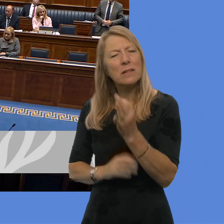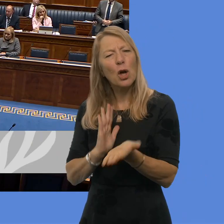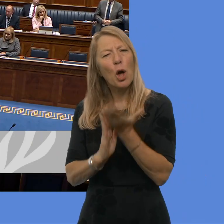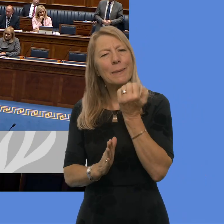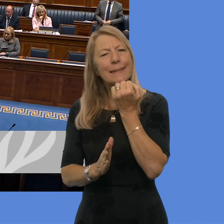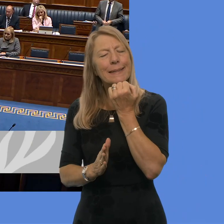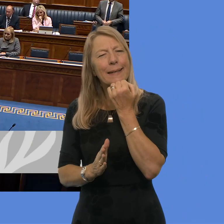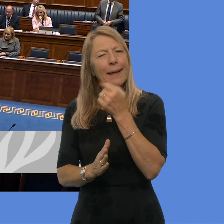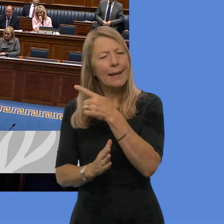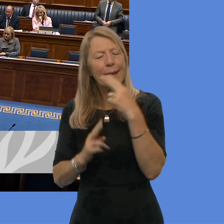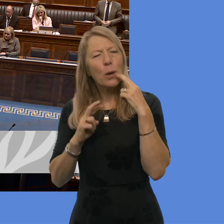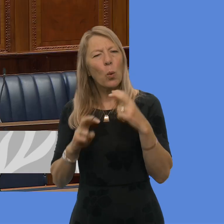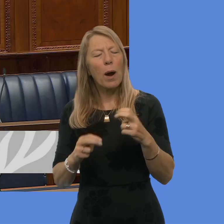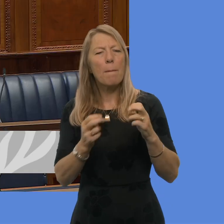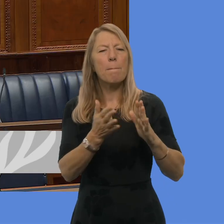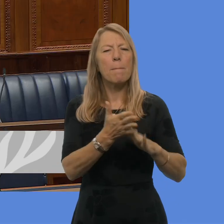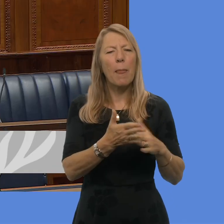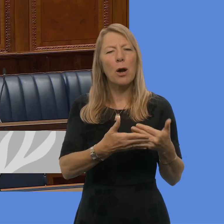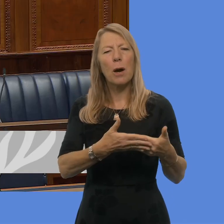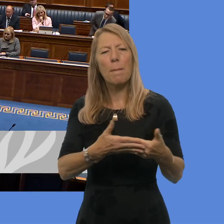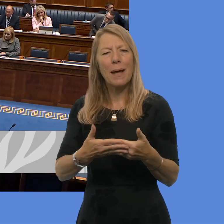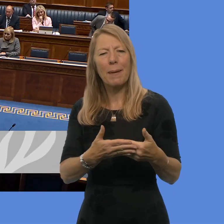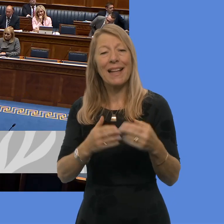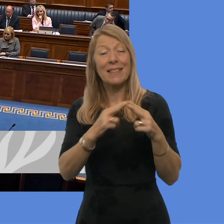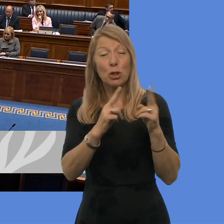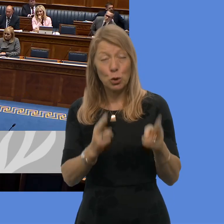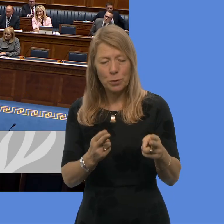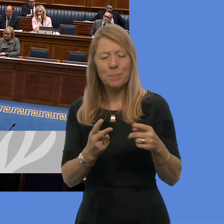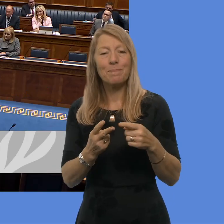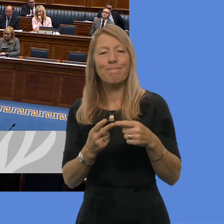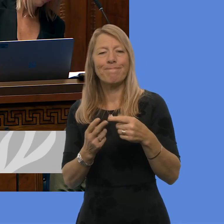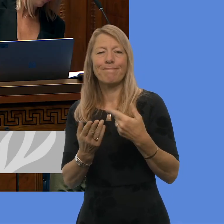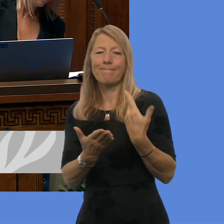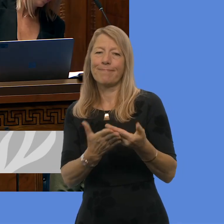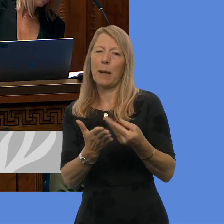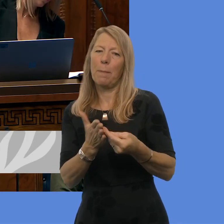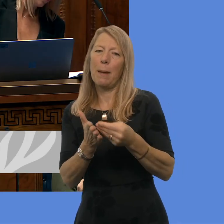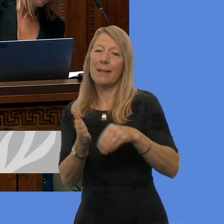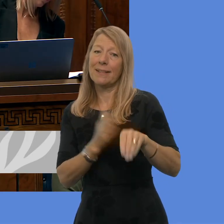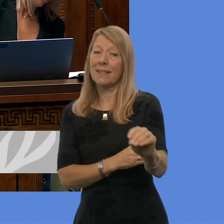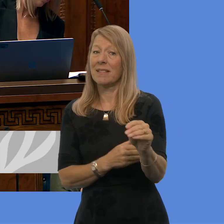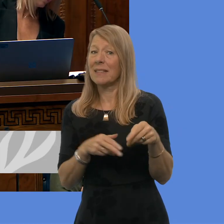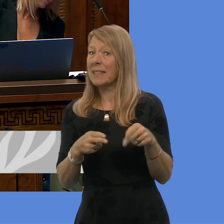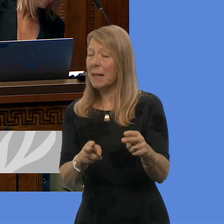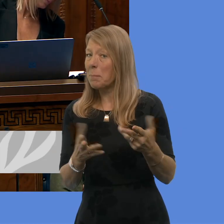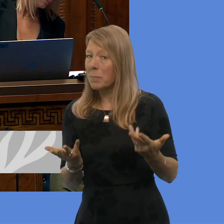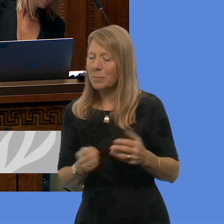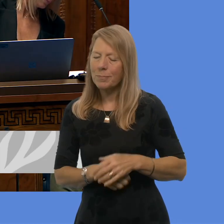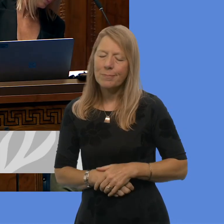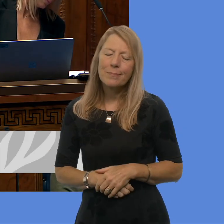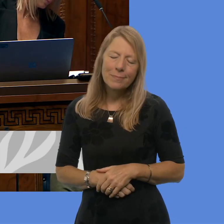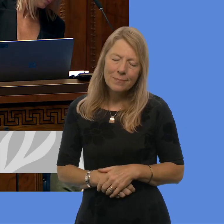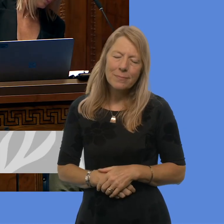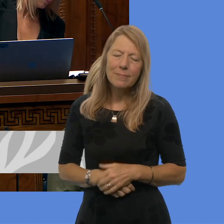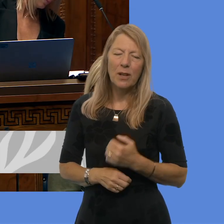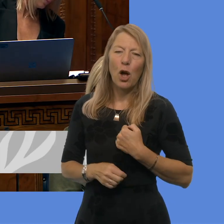baby institutions and on the redress scheme? First Minister. This is ongoing in terms of our work, and the